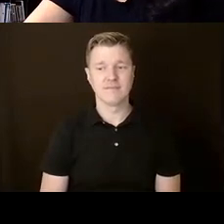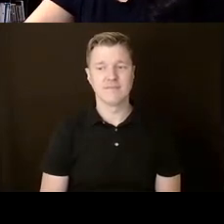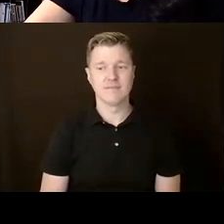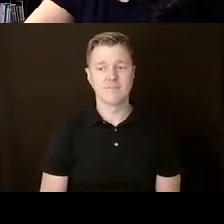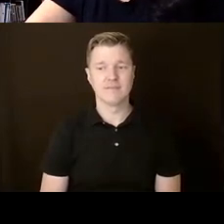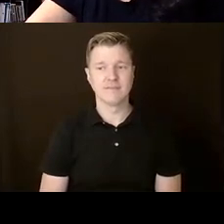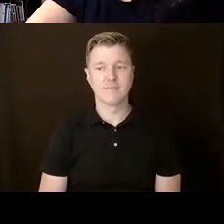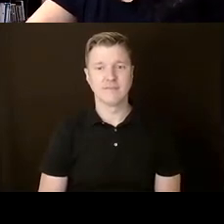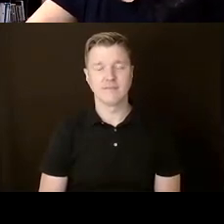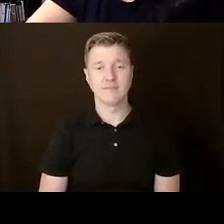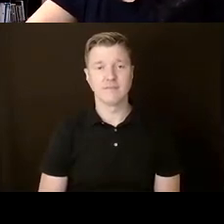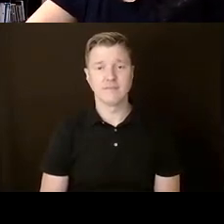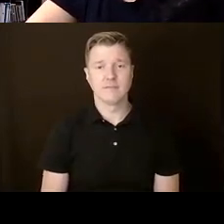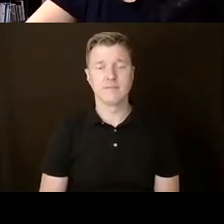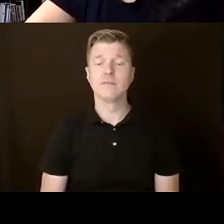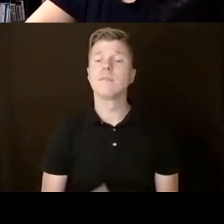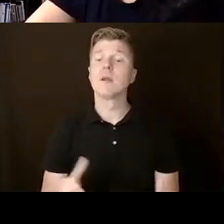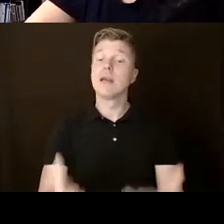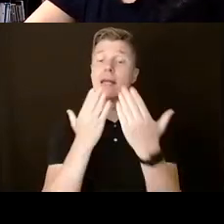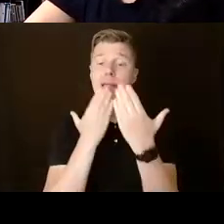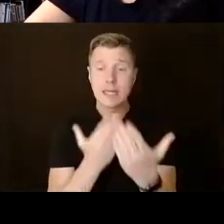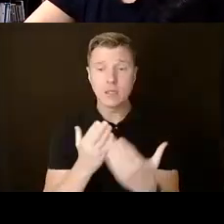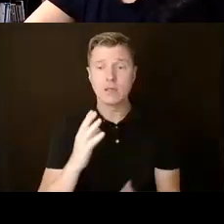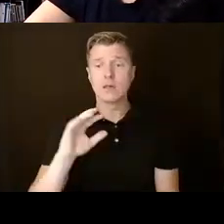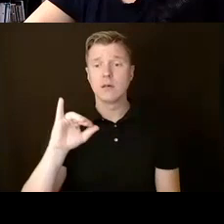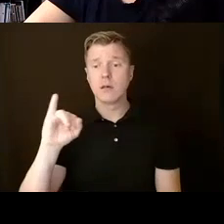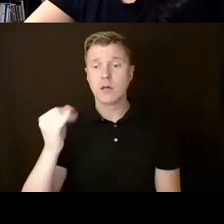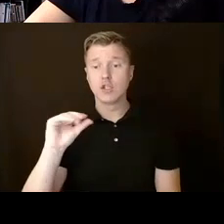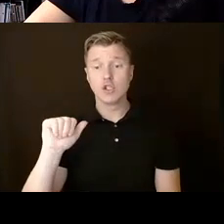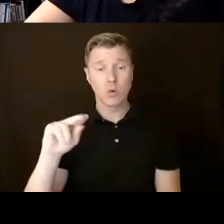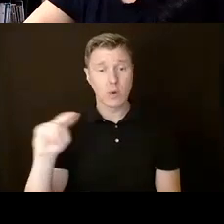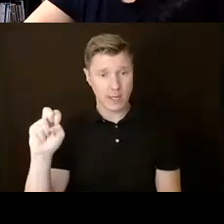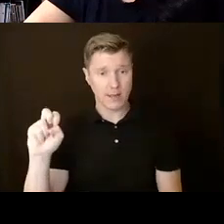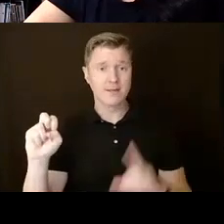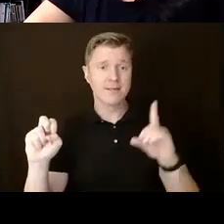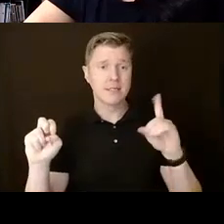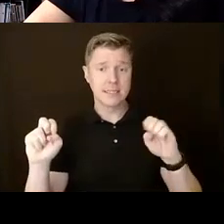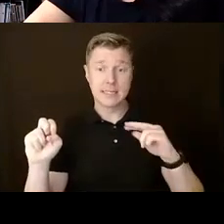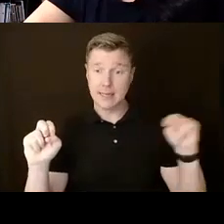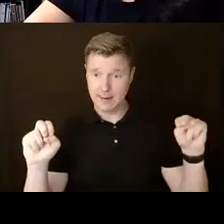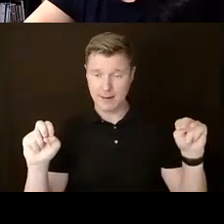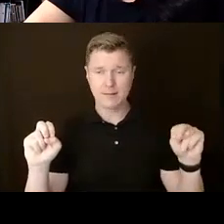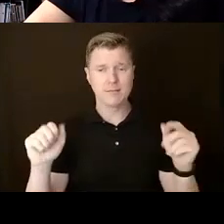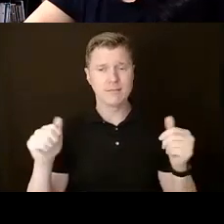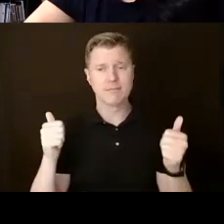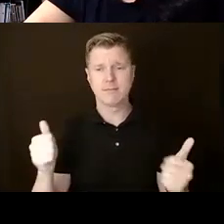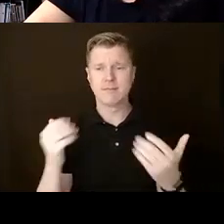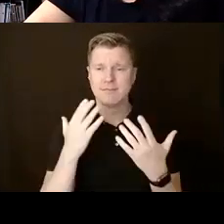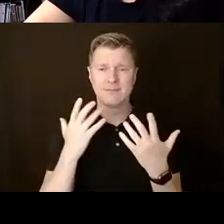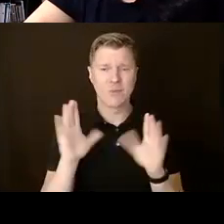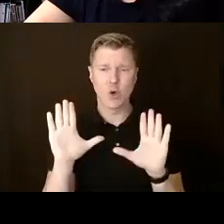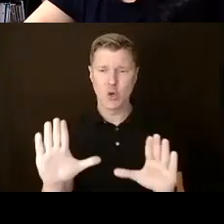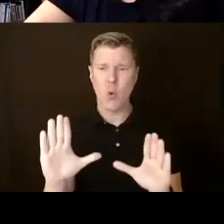Well, I want to thank you, Joanne and Deanne, so much for the wisdom,